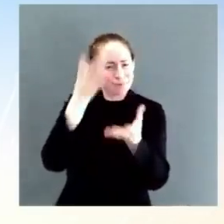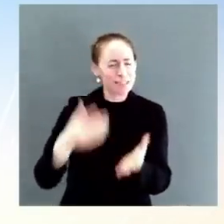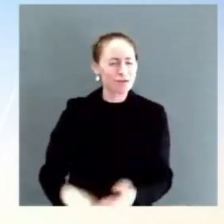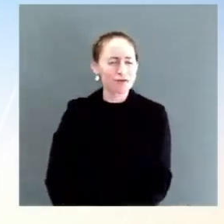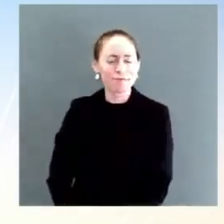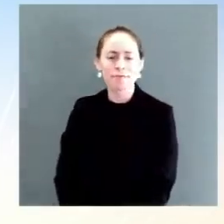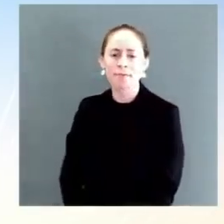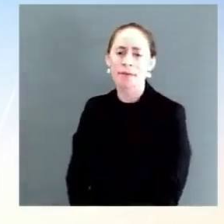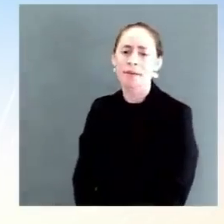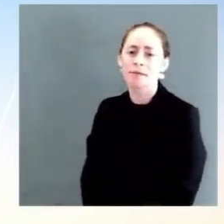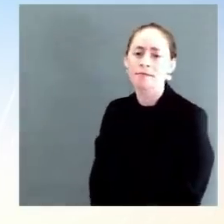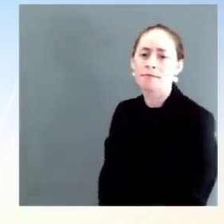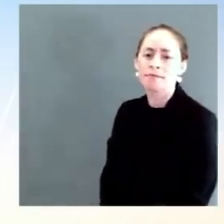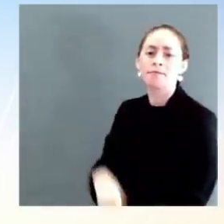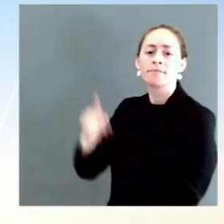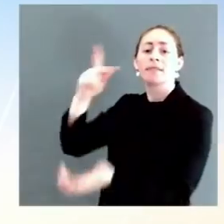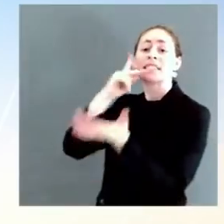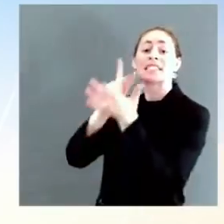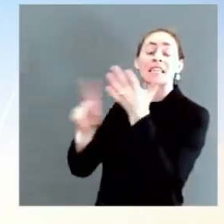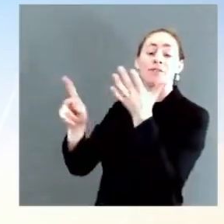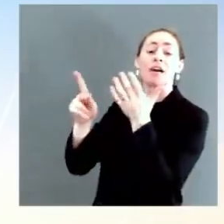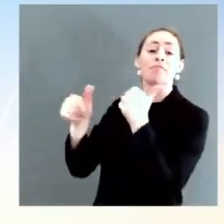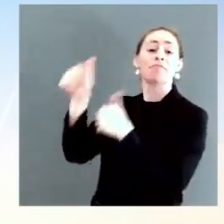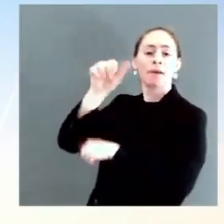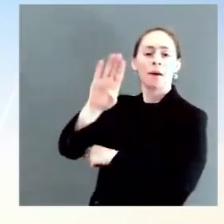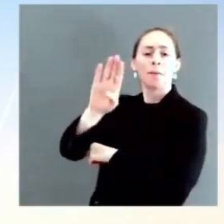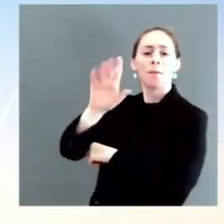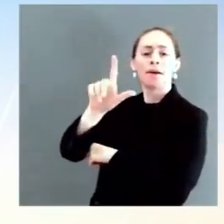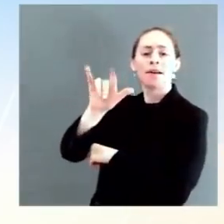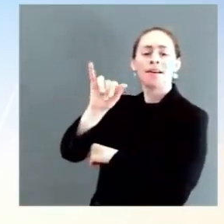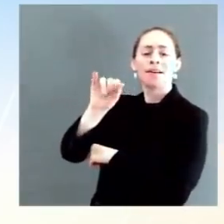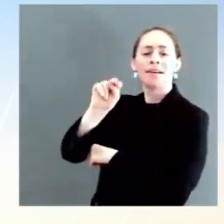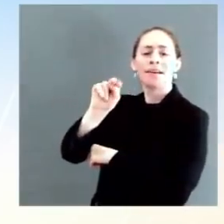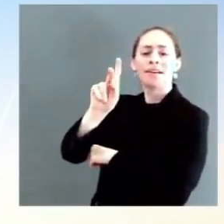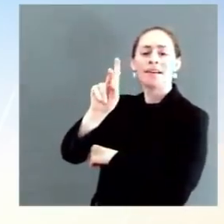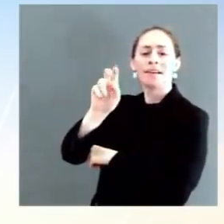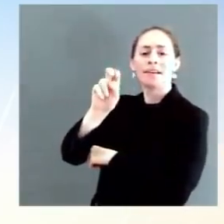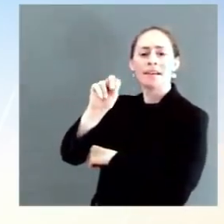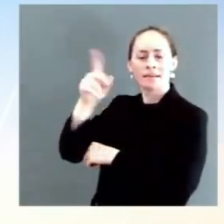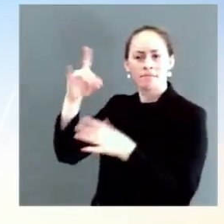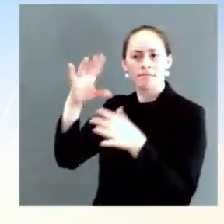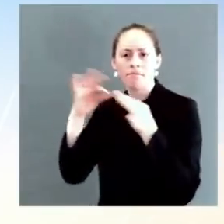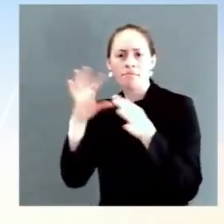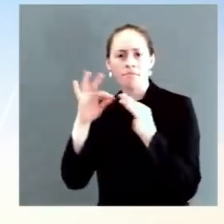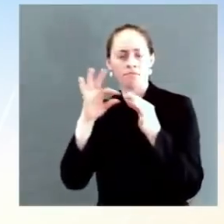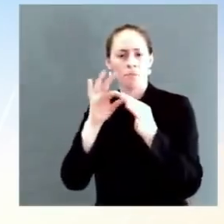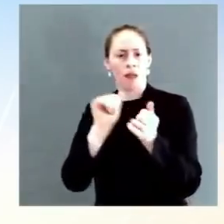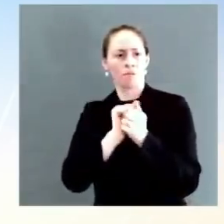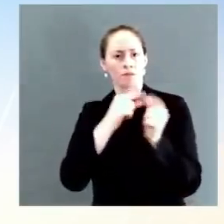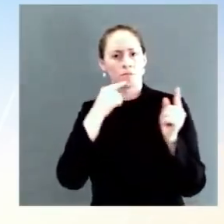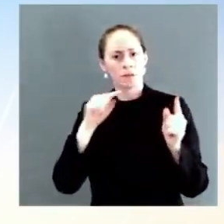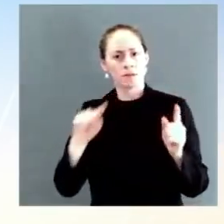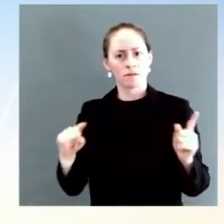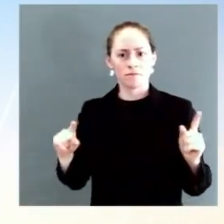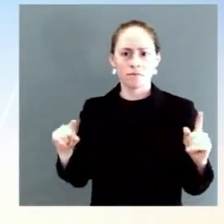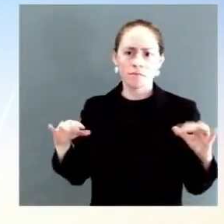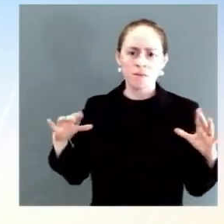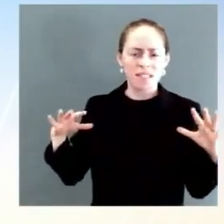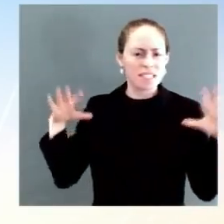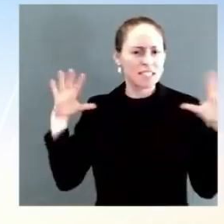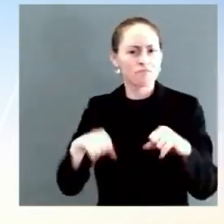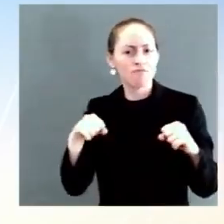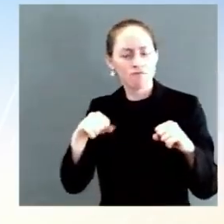preparing essentially to invade Ukraine, that they don't know if Putin has made the decision to do so. Does President Biden have plans to speak with President Putin in the coming